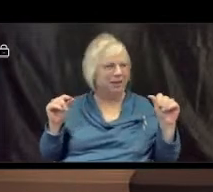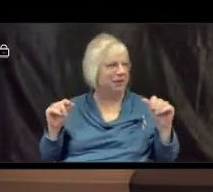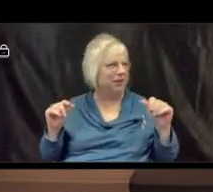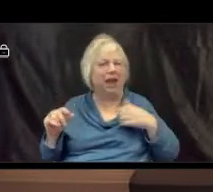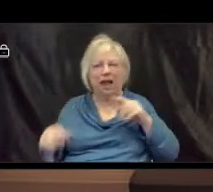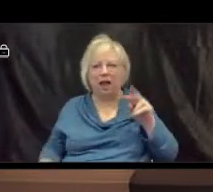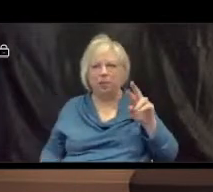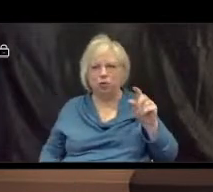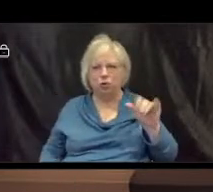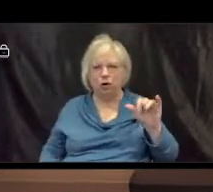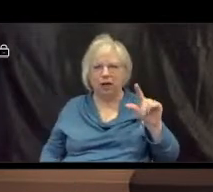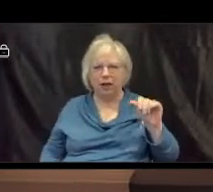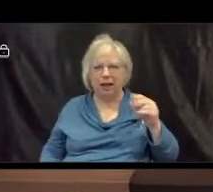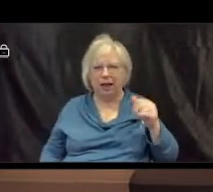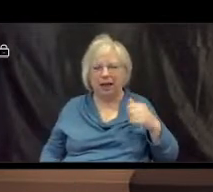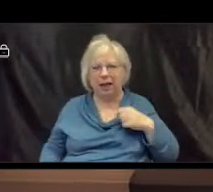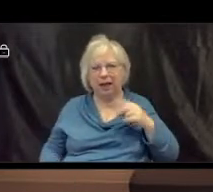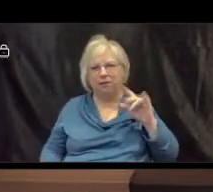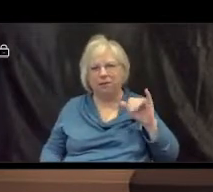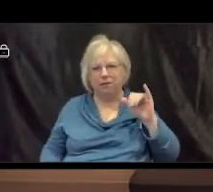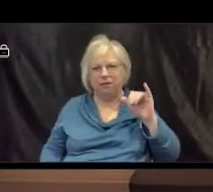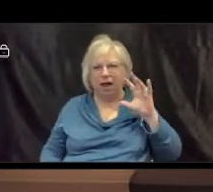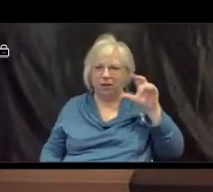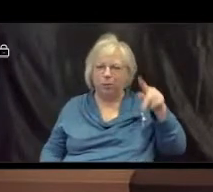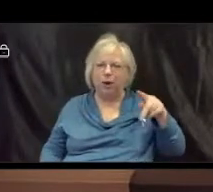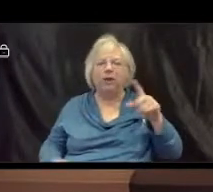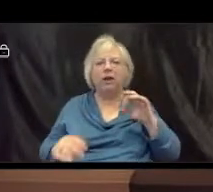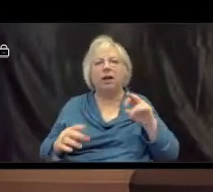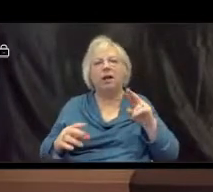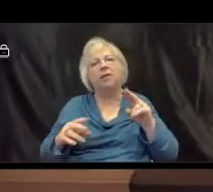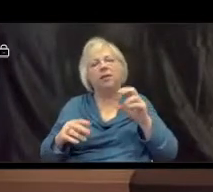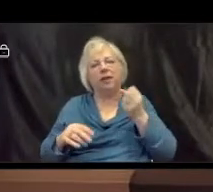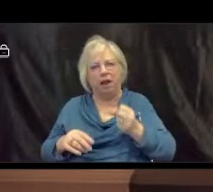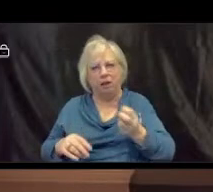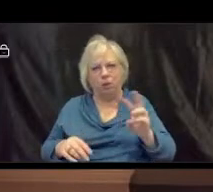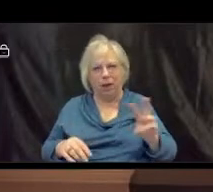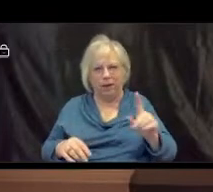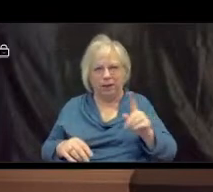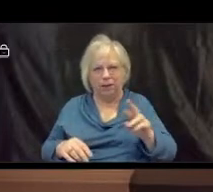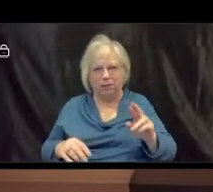I'm Troy Leahy, and I'm Vice President of Southwest Little Rock United for Progress.